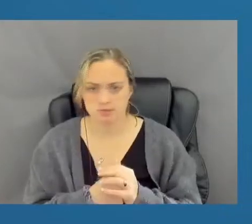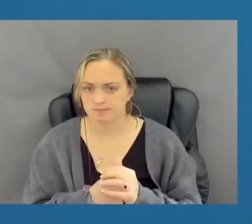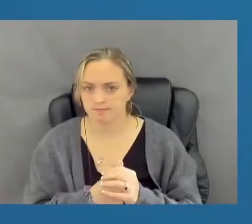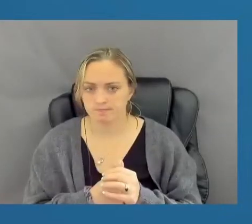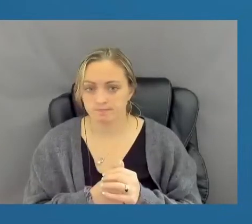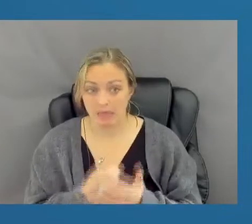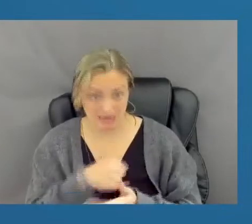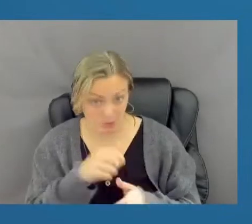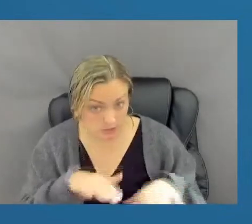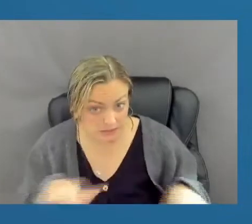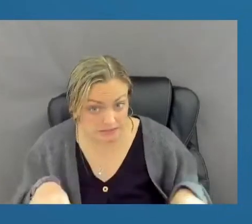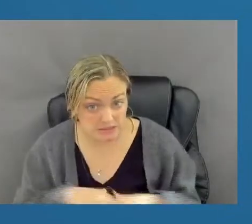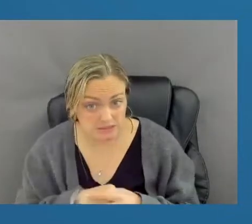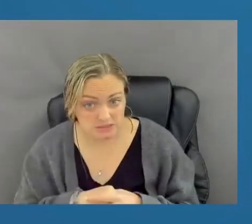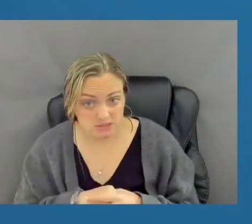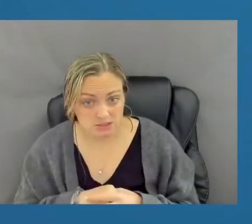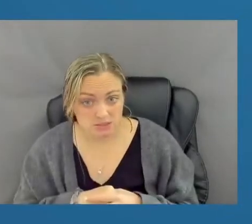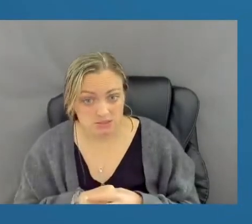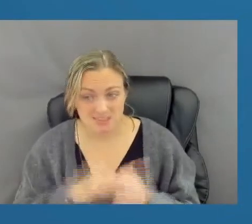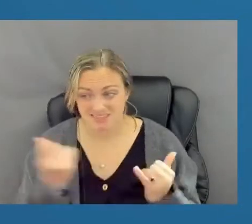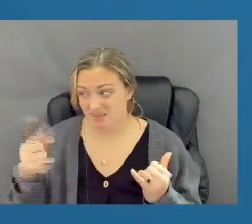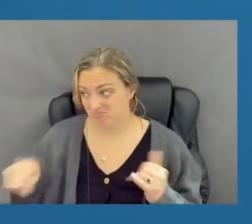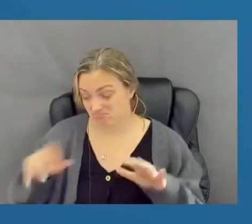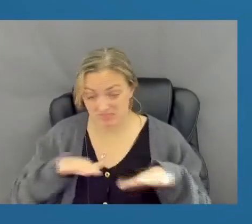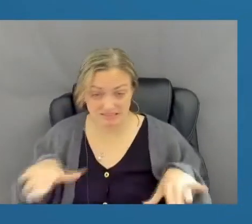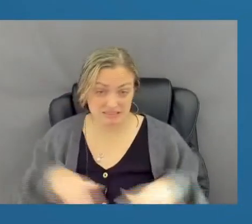kids. Now it's our kids.